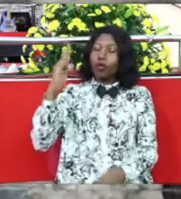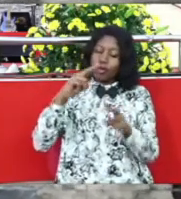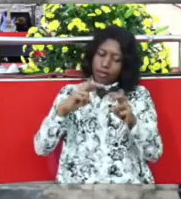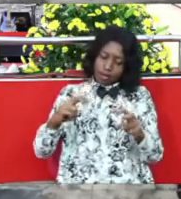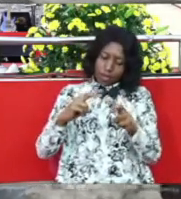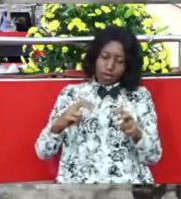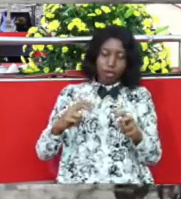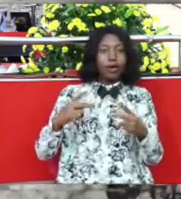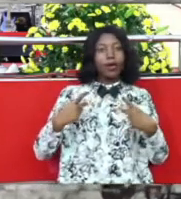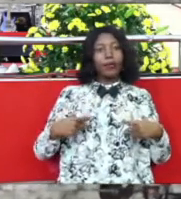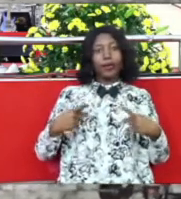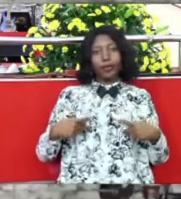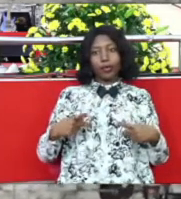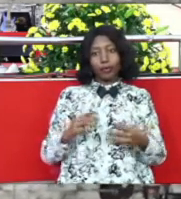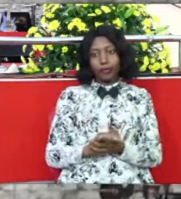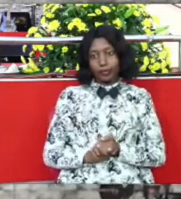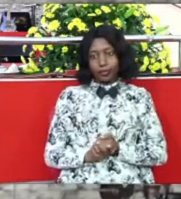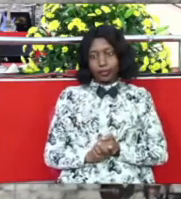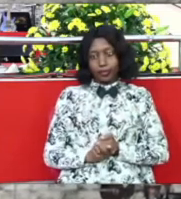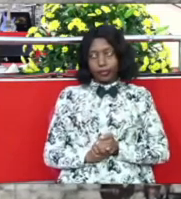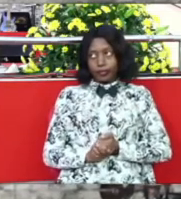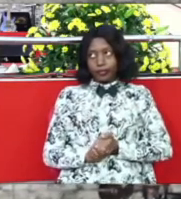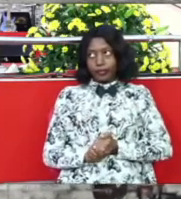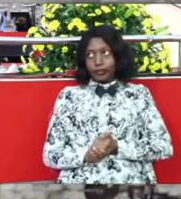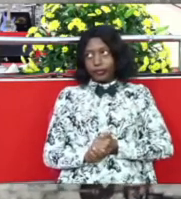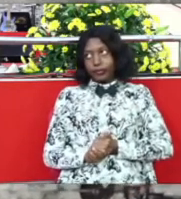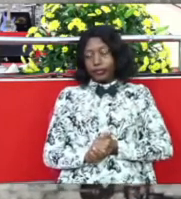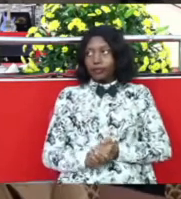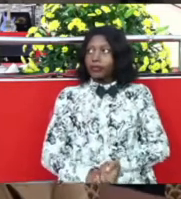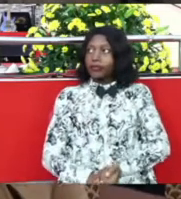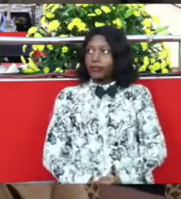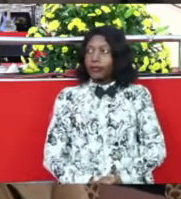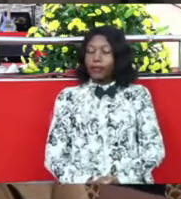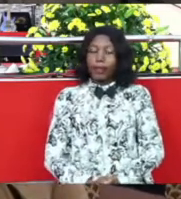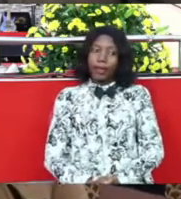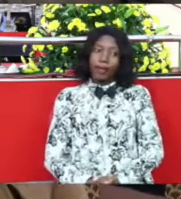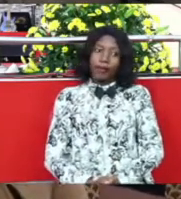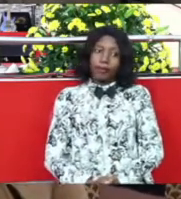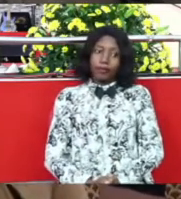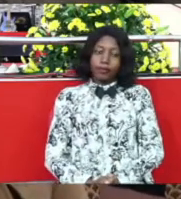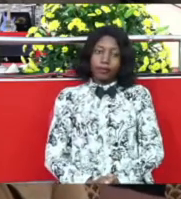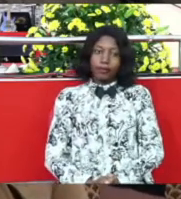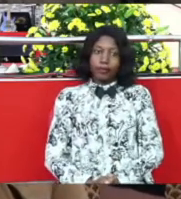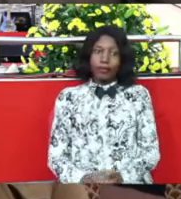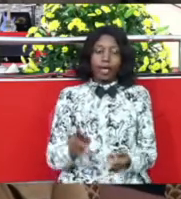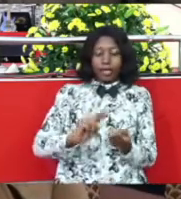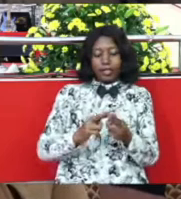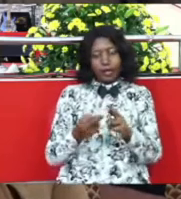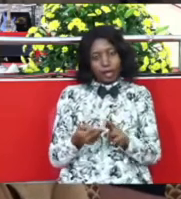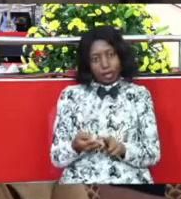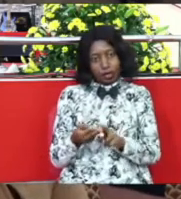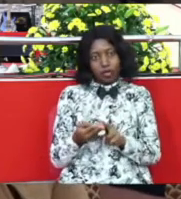mtu anaomba na anaomba kulingana na ile mahusiano ambayo Mungu anatafuta na binadamu. It's a relationship that has